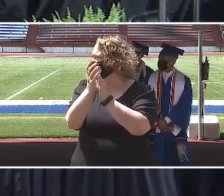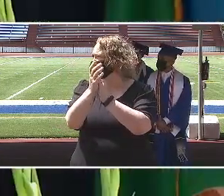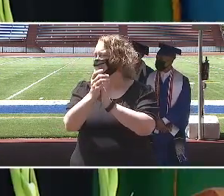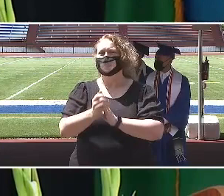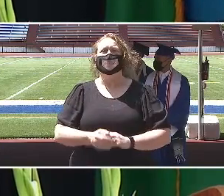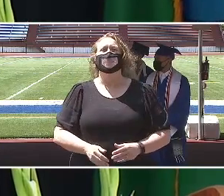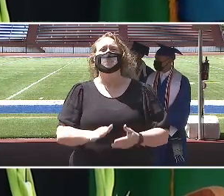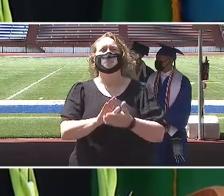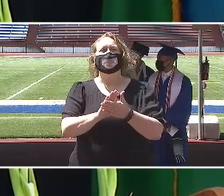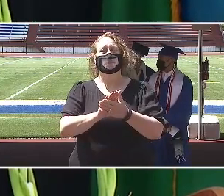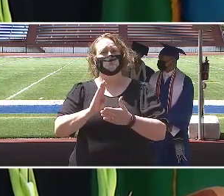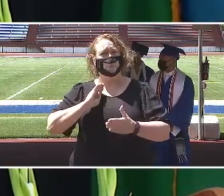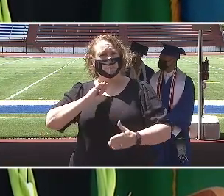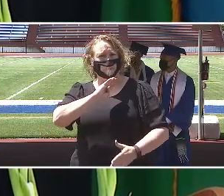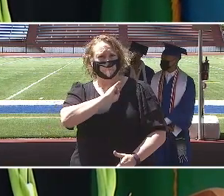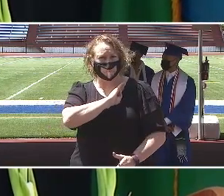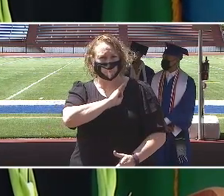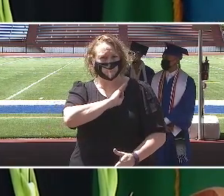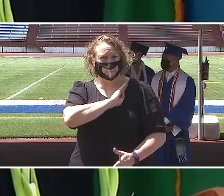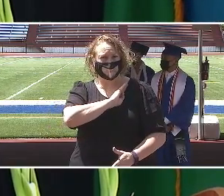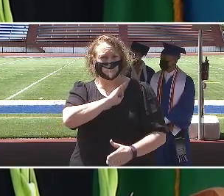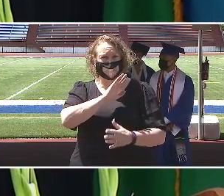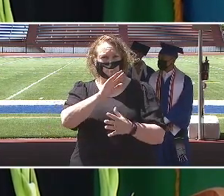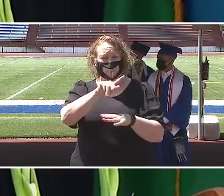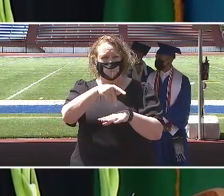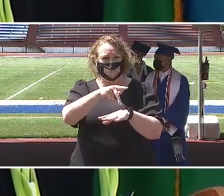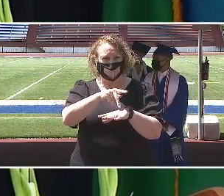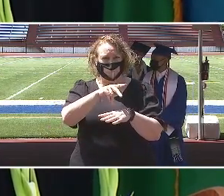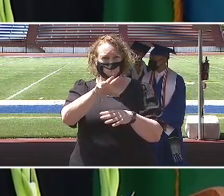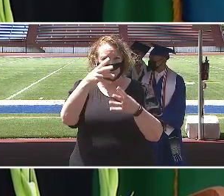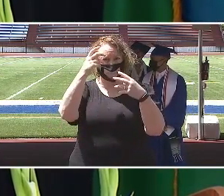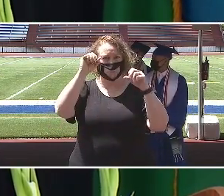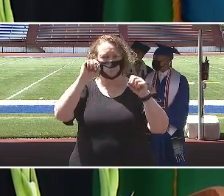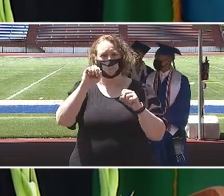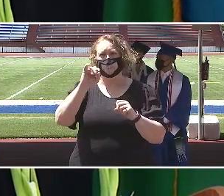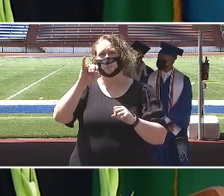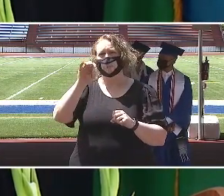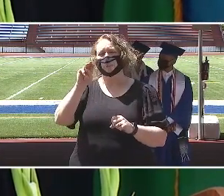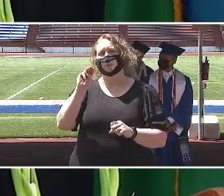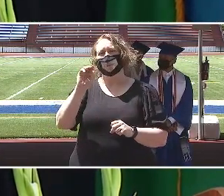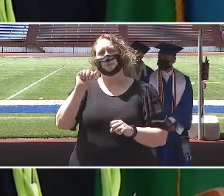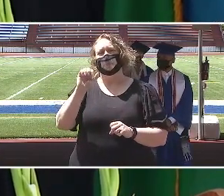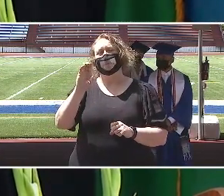Our school board members, Board President Jeffrey McAnalloy,